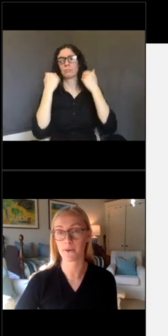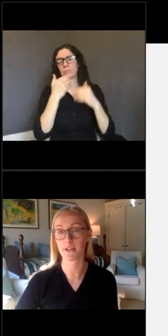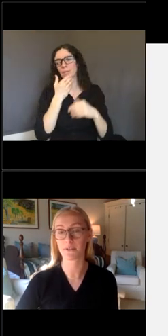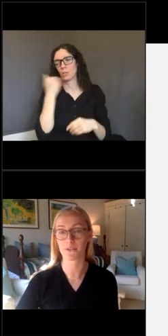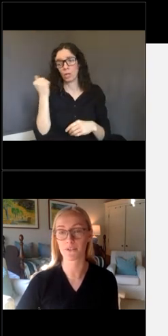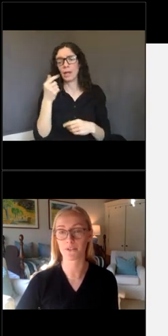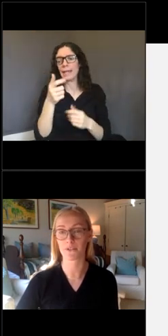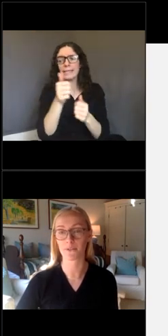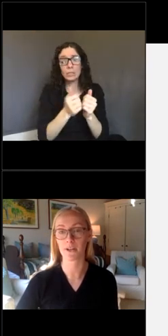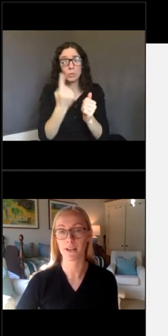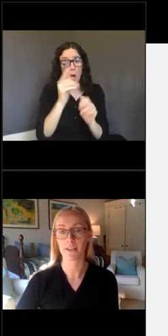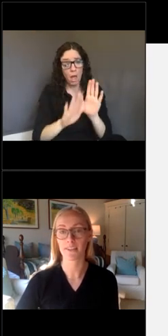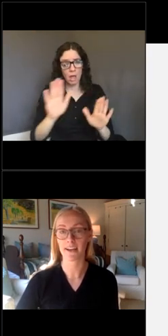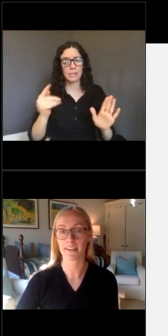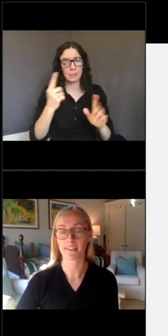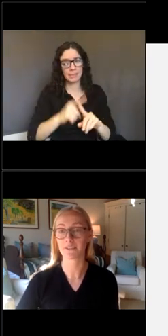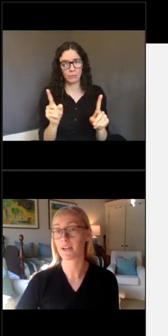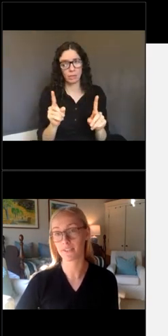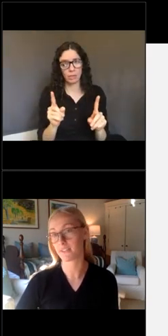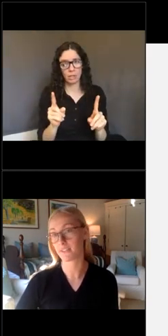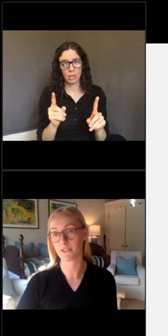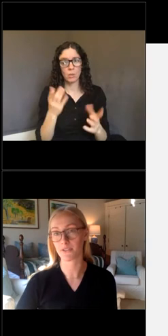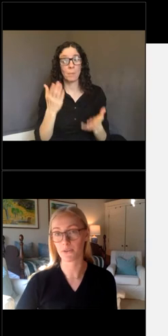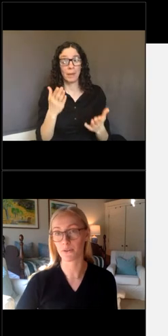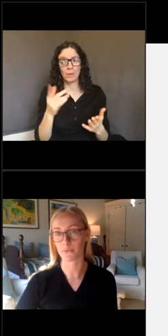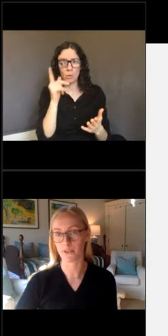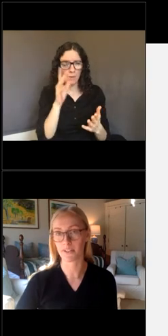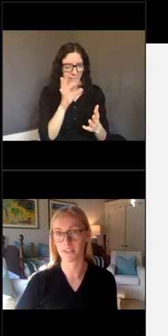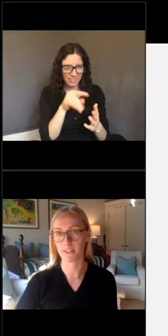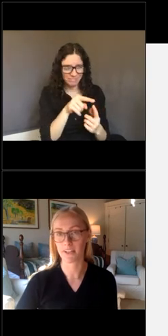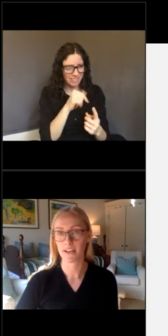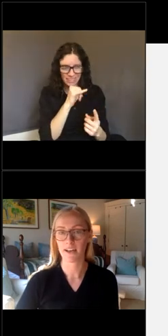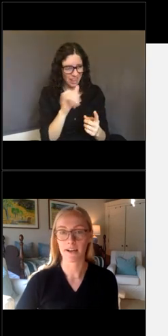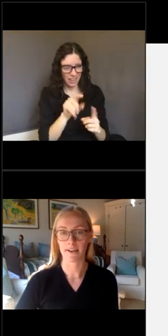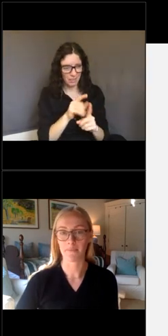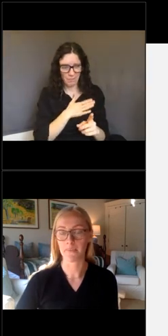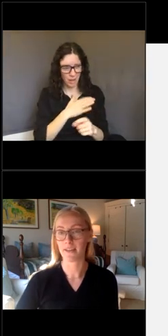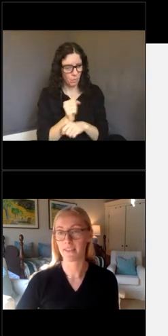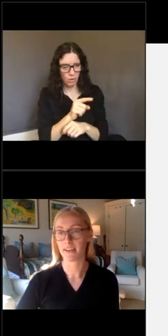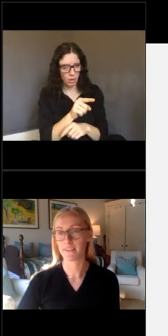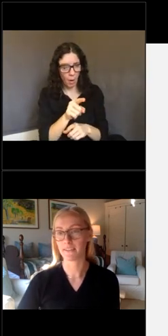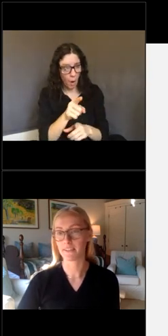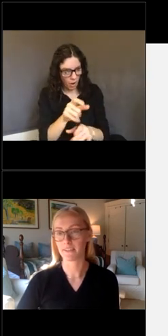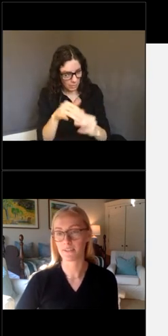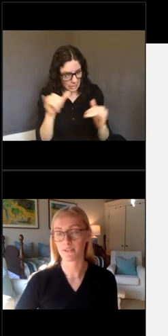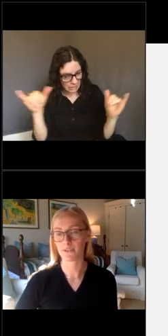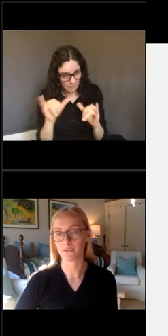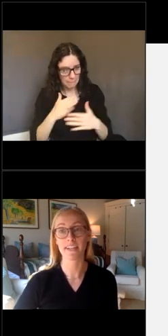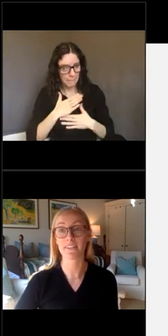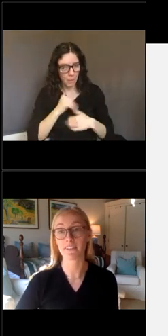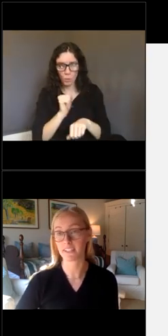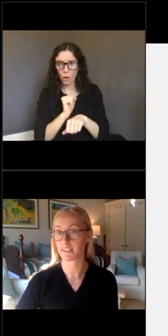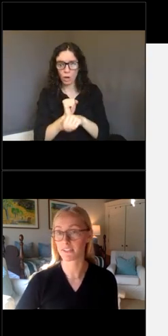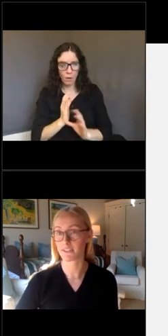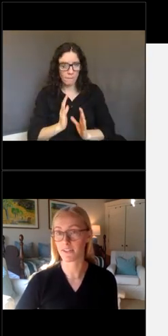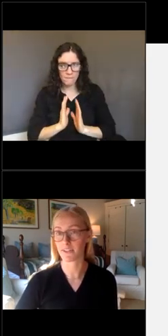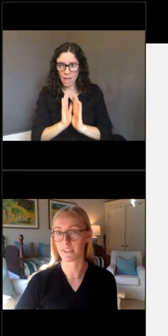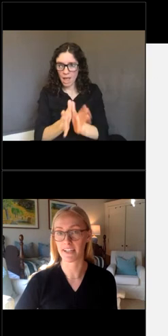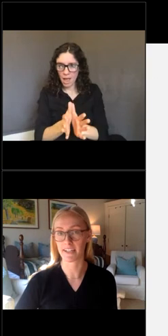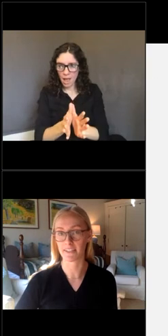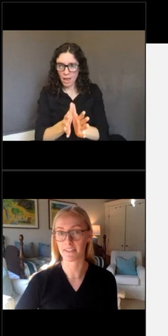find one or two that is relevant to your work. And then to take the